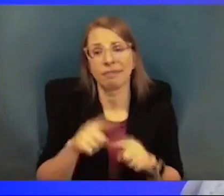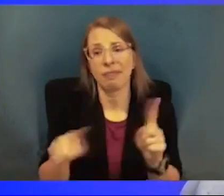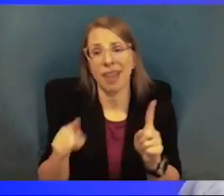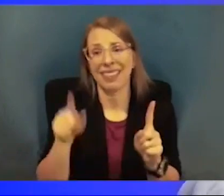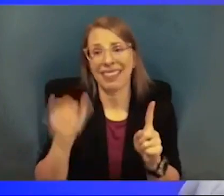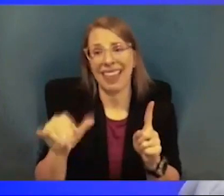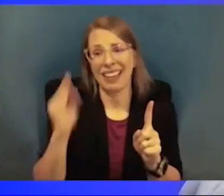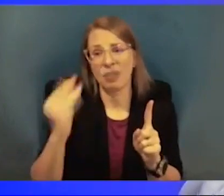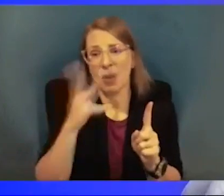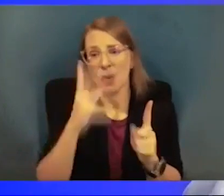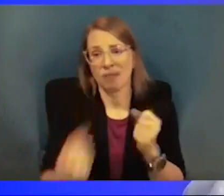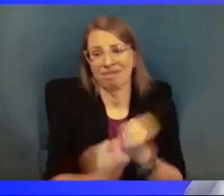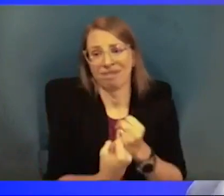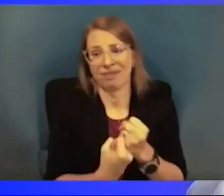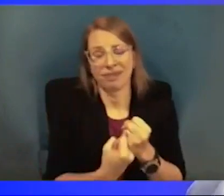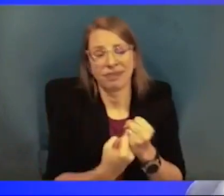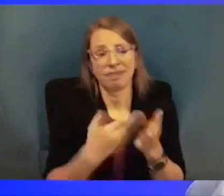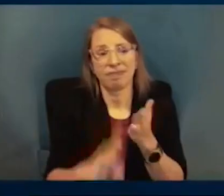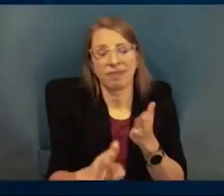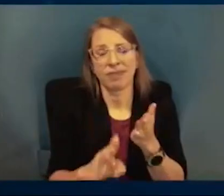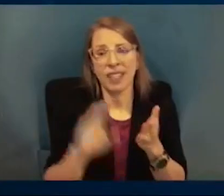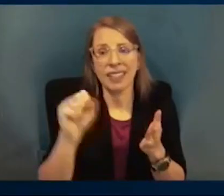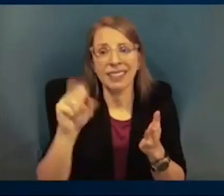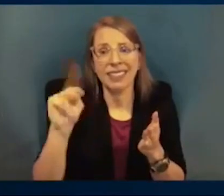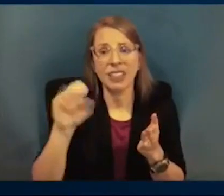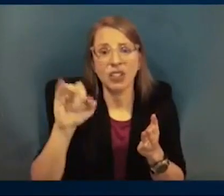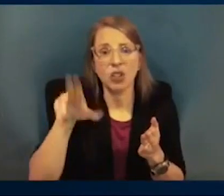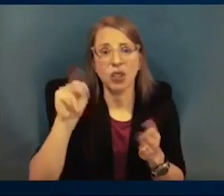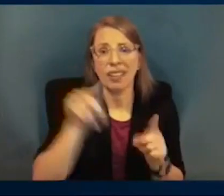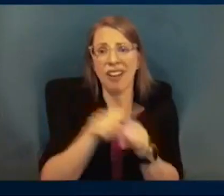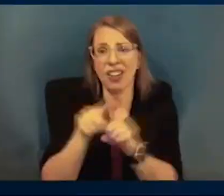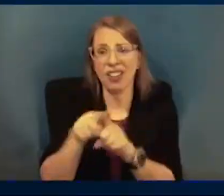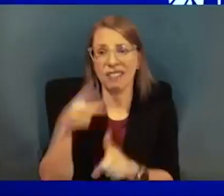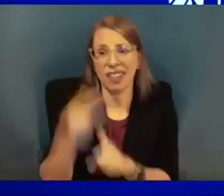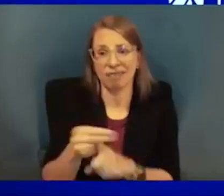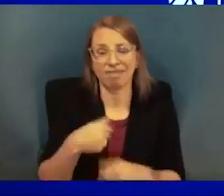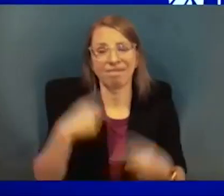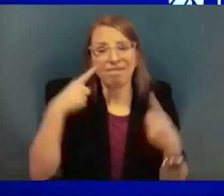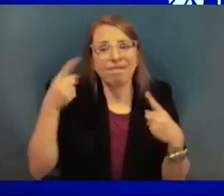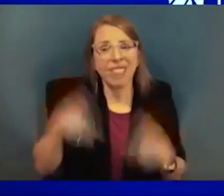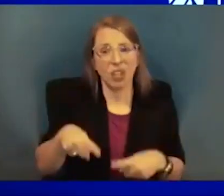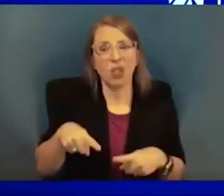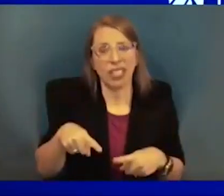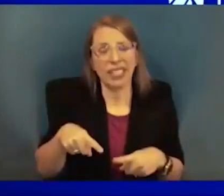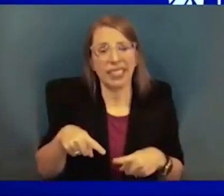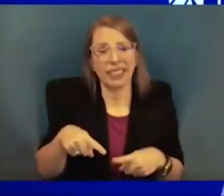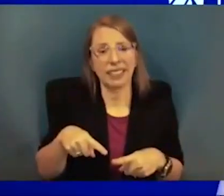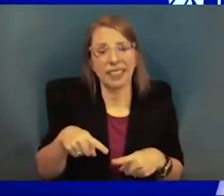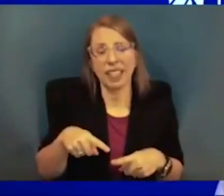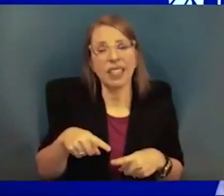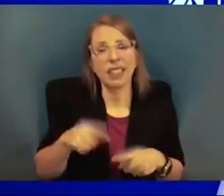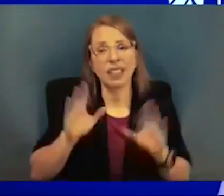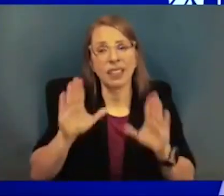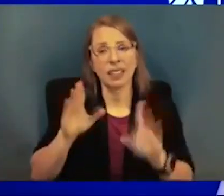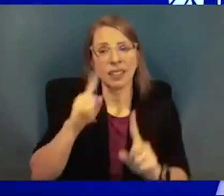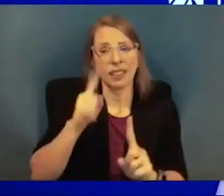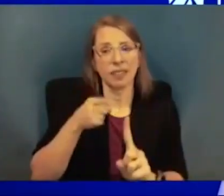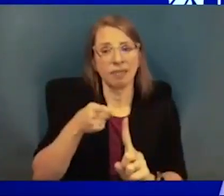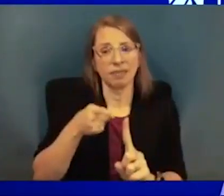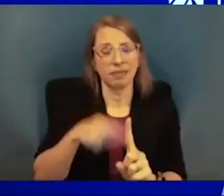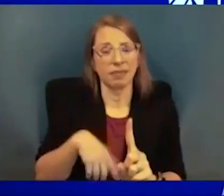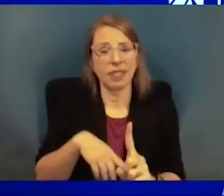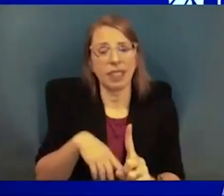against, sunscreen or vaccines. Yeah, I would completely agree with that. I think that is a great point. Lots